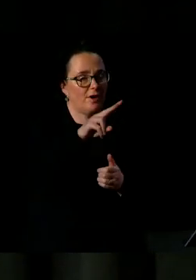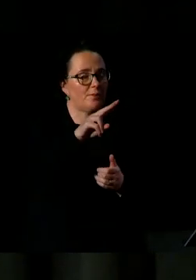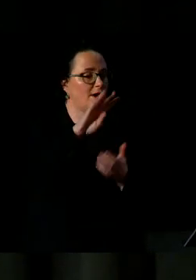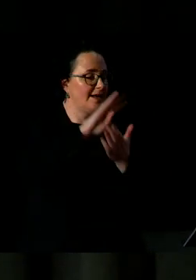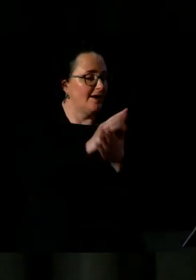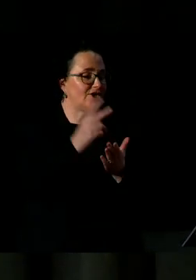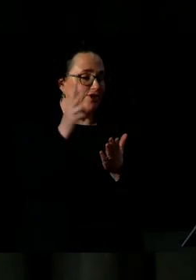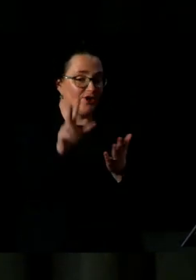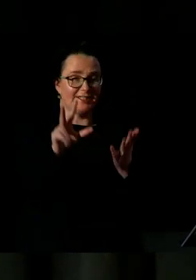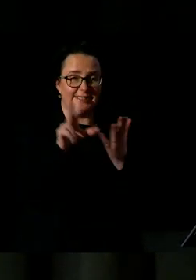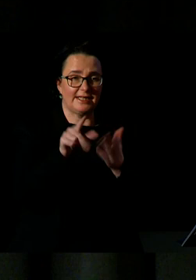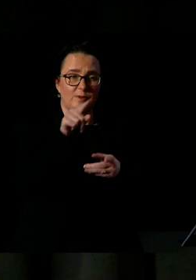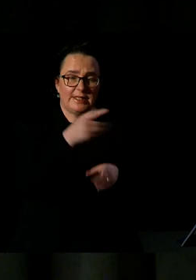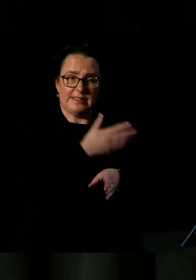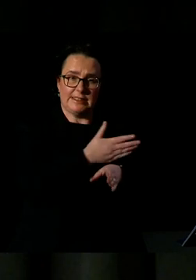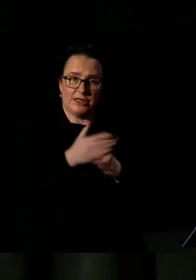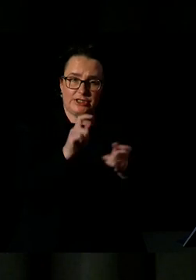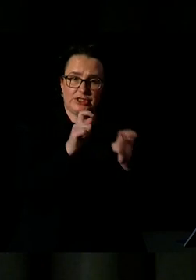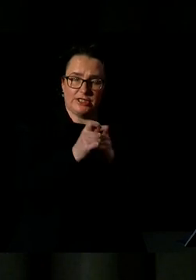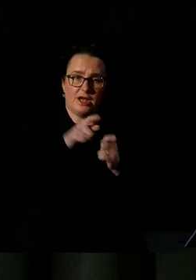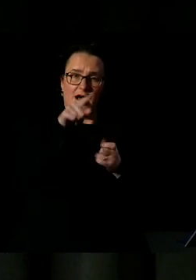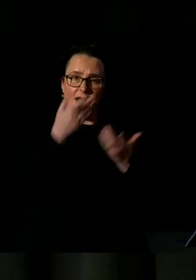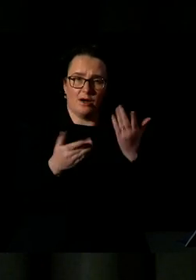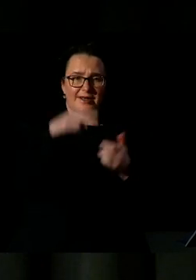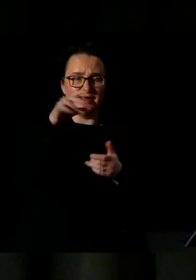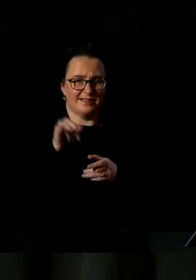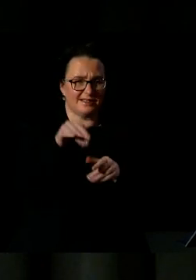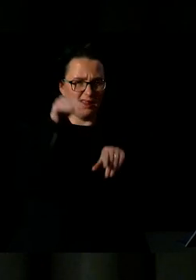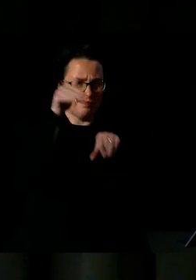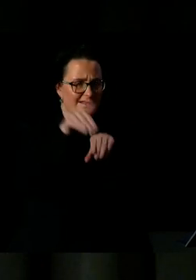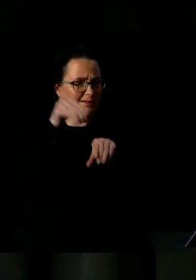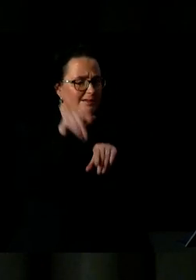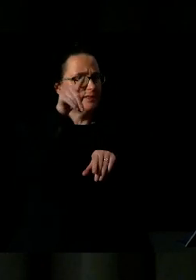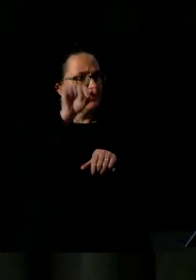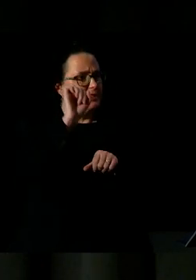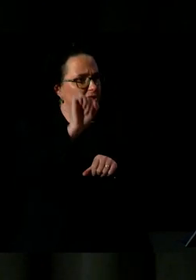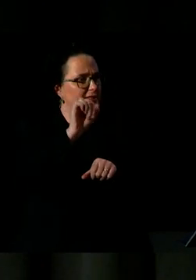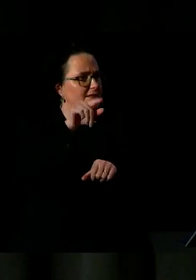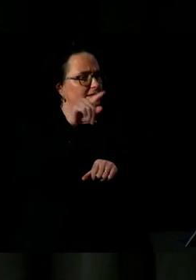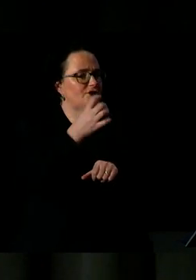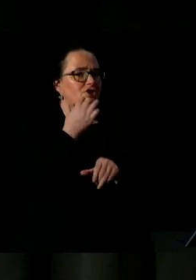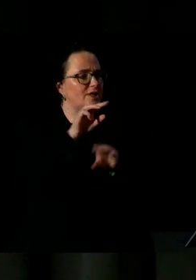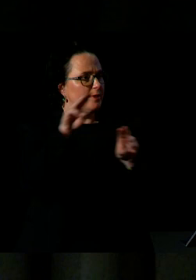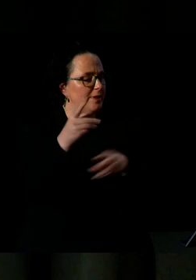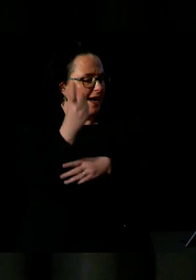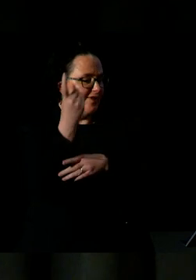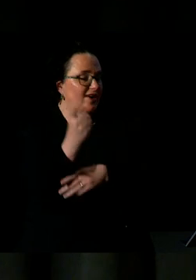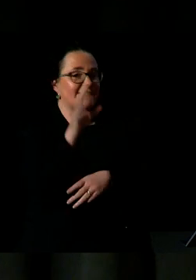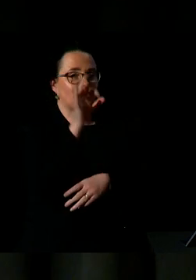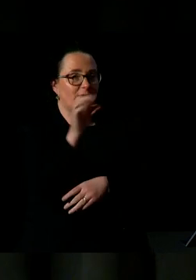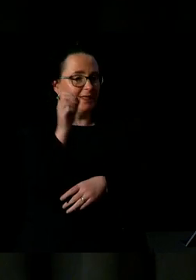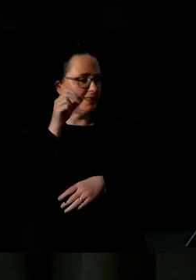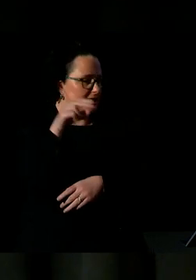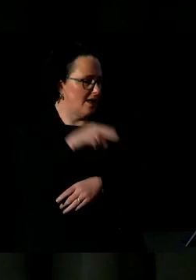in Nazi persecution of the Jewish people. I invite Gwendolyn Morgan, human rights lawyer at the Irish Human